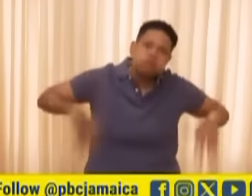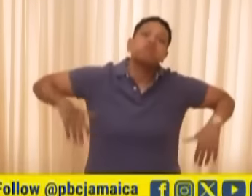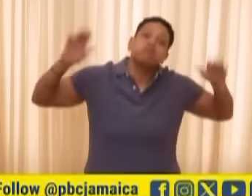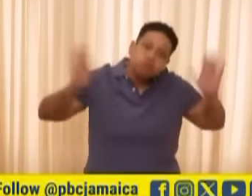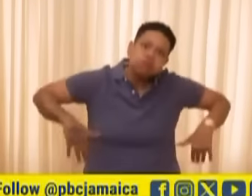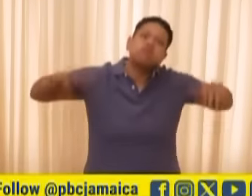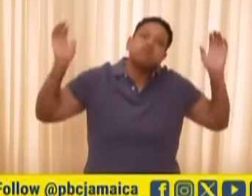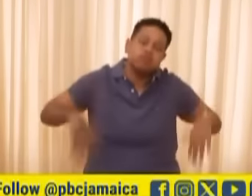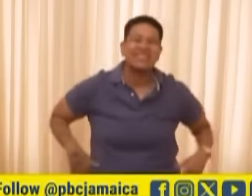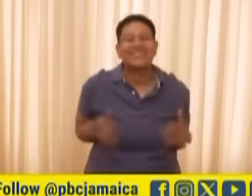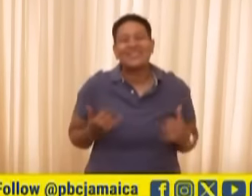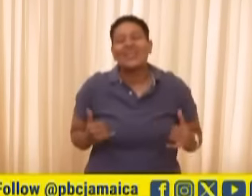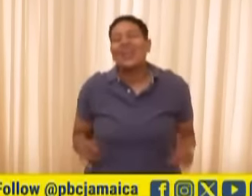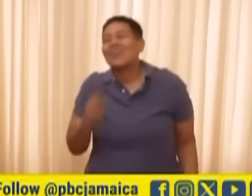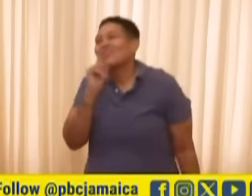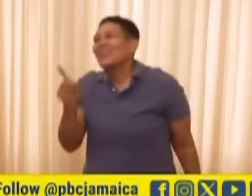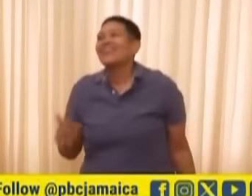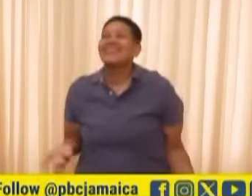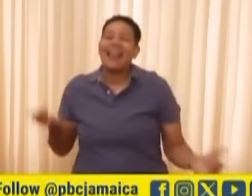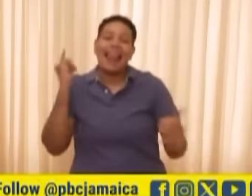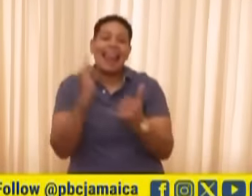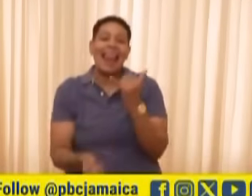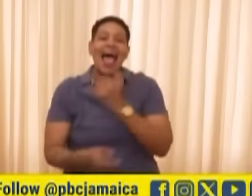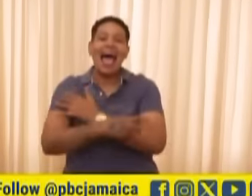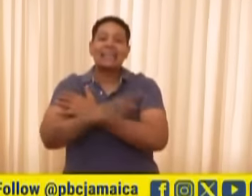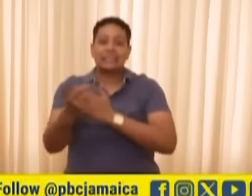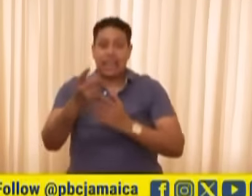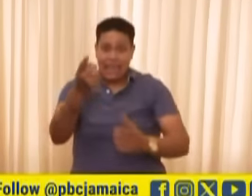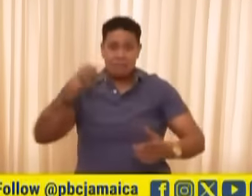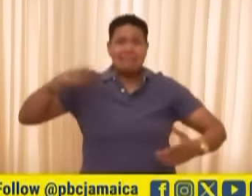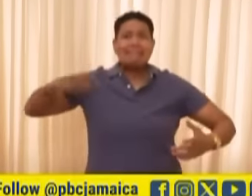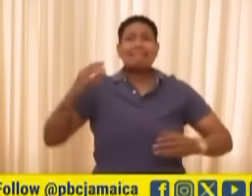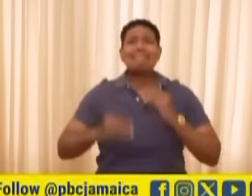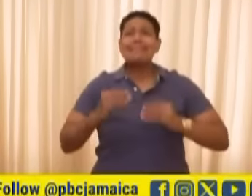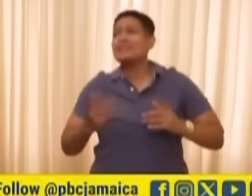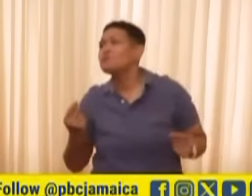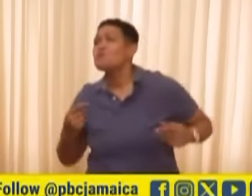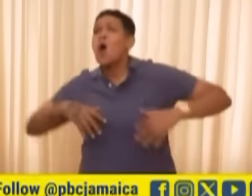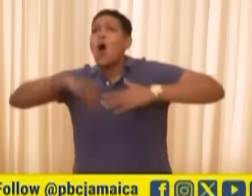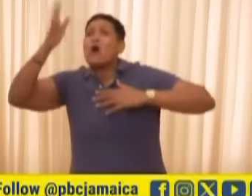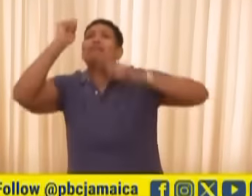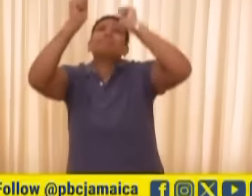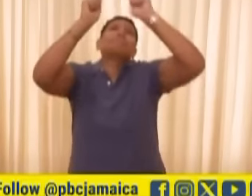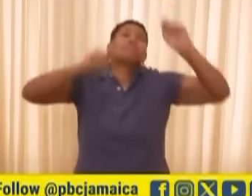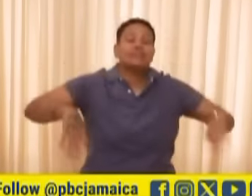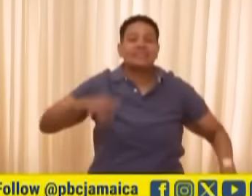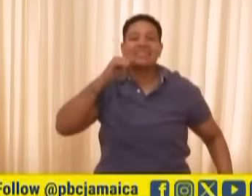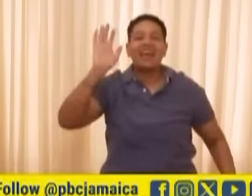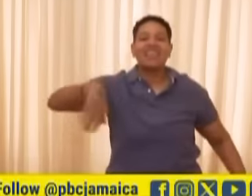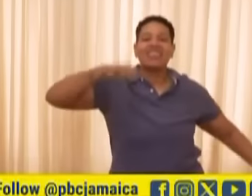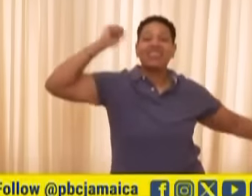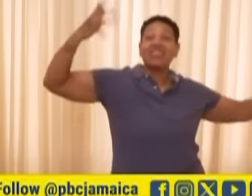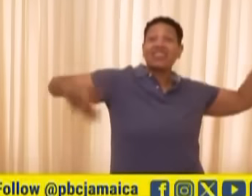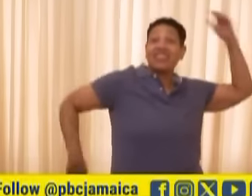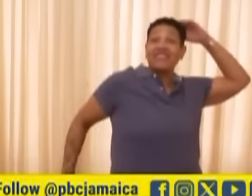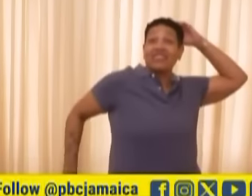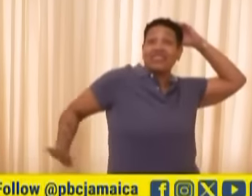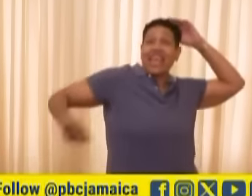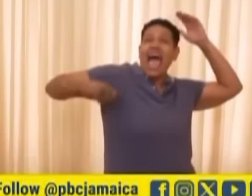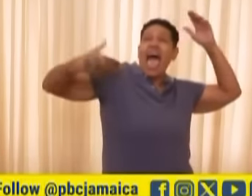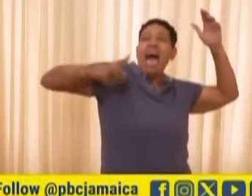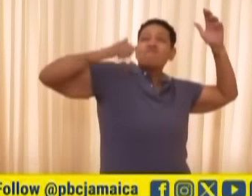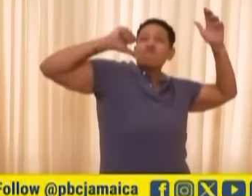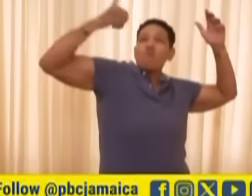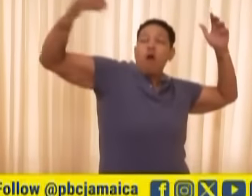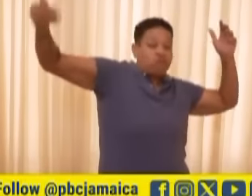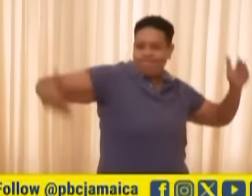increase. And so today is really the last day to do what you have to do on the outside. Right. Don't expect to do anything tomorrow or any